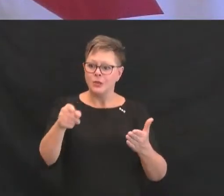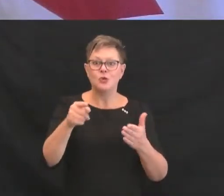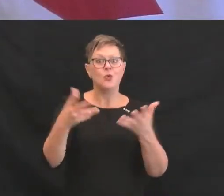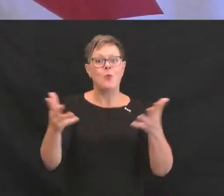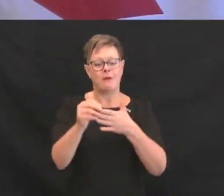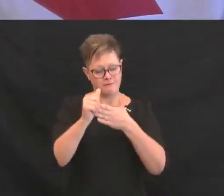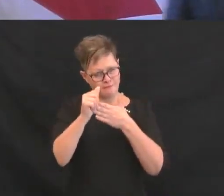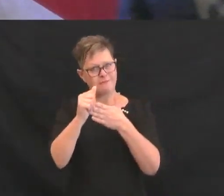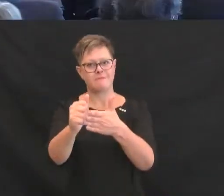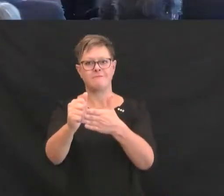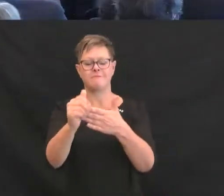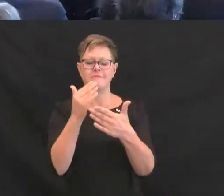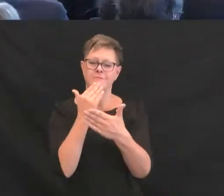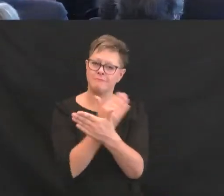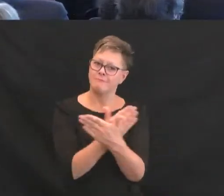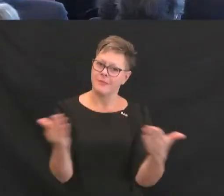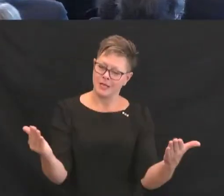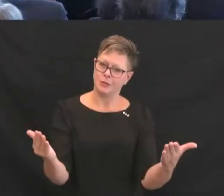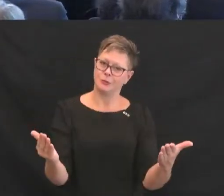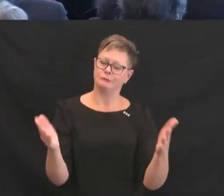much.